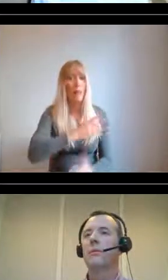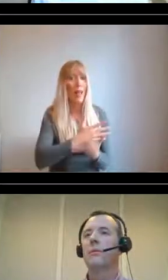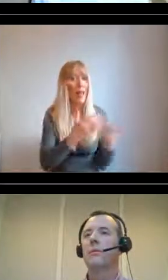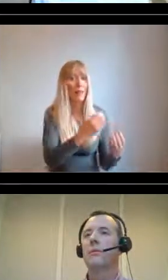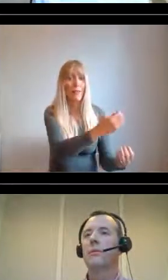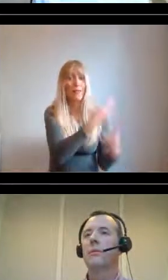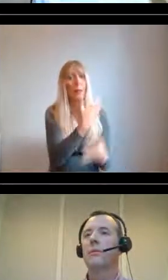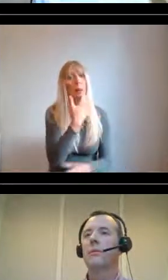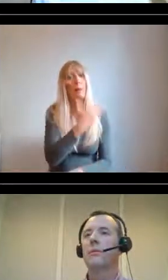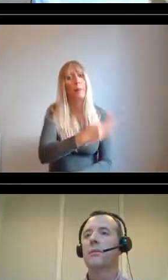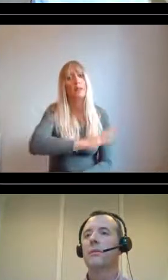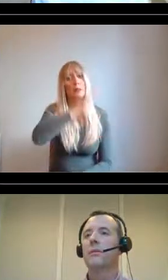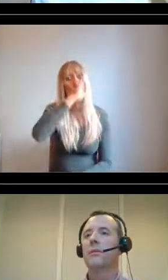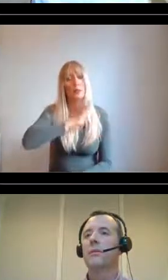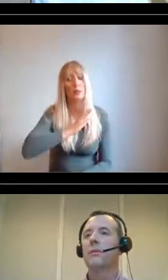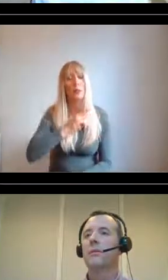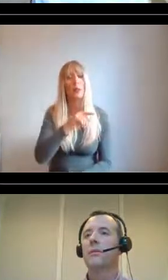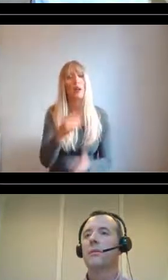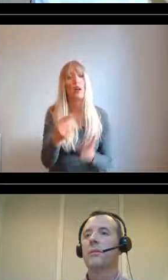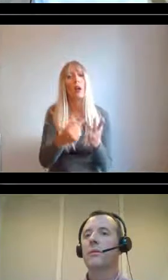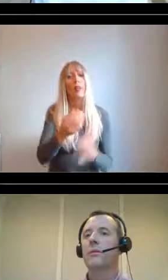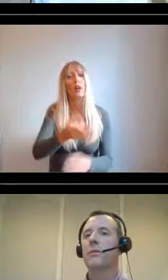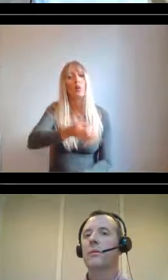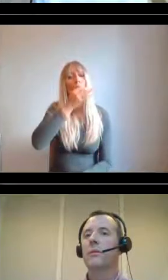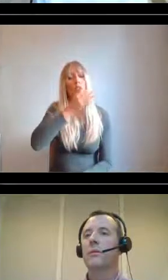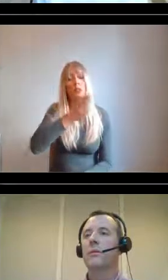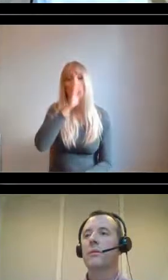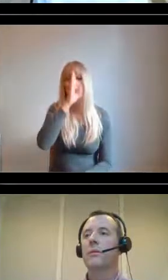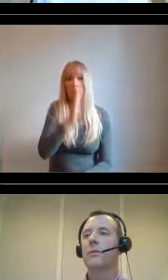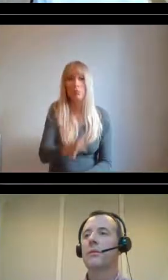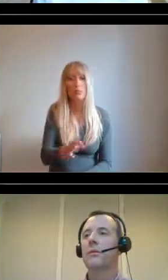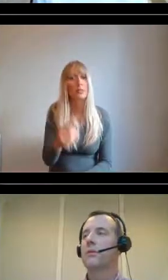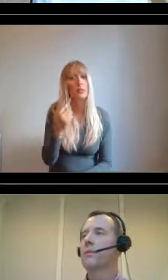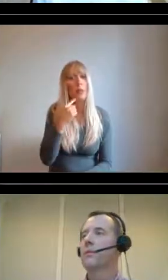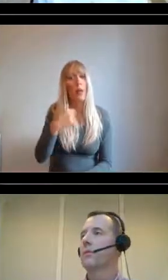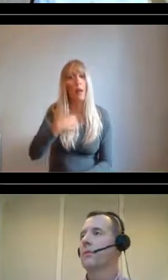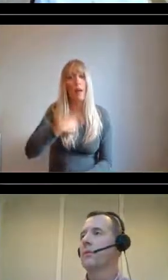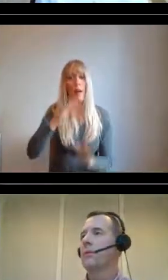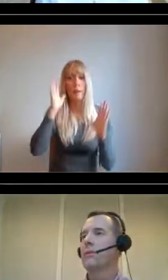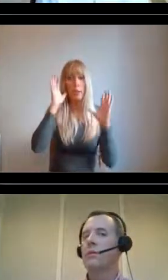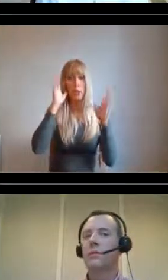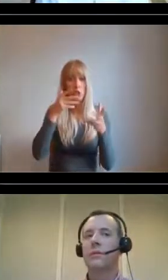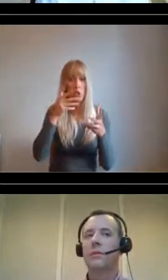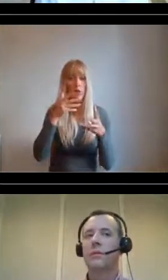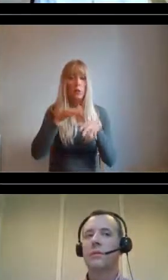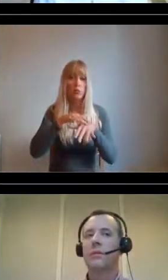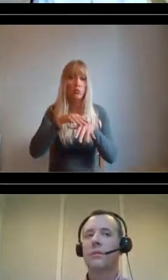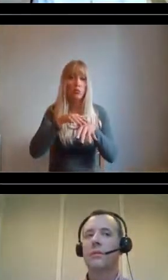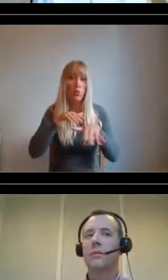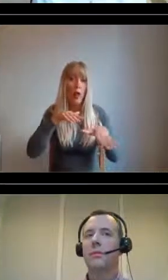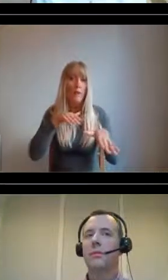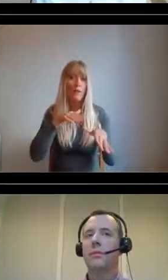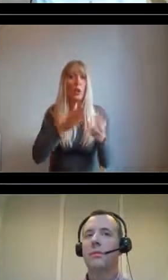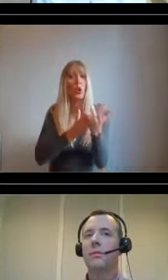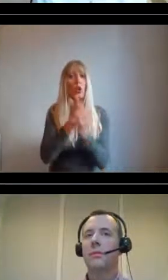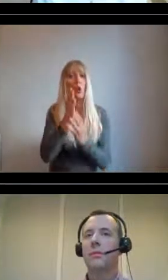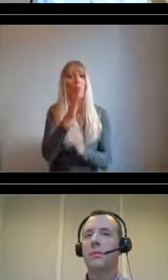Another question has come in. This person says, quite simply, I have concerns of overflow traffic through East